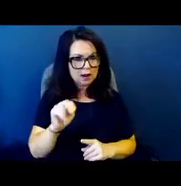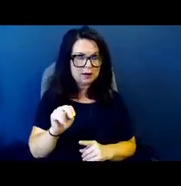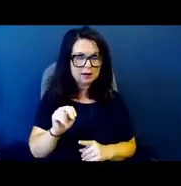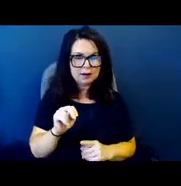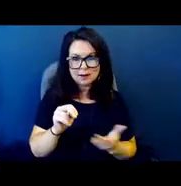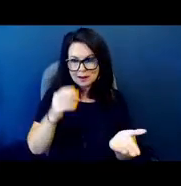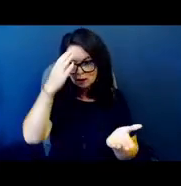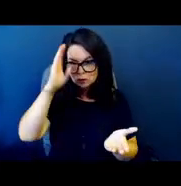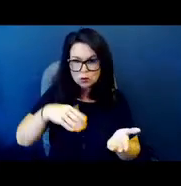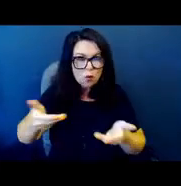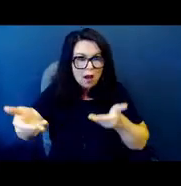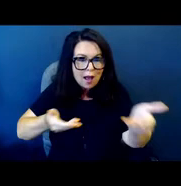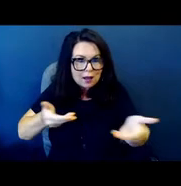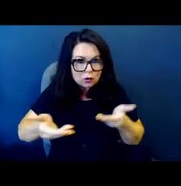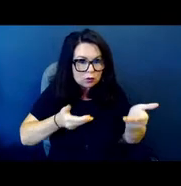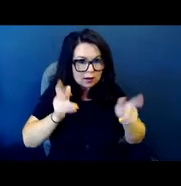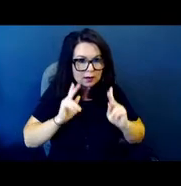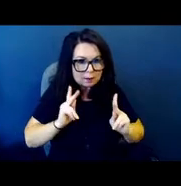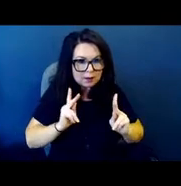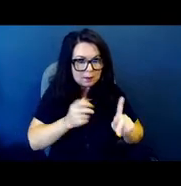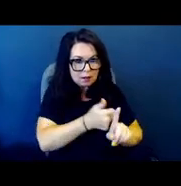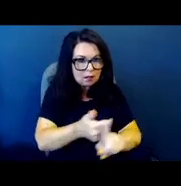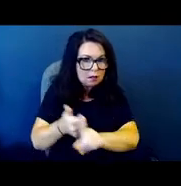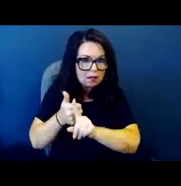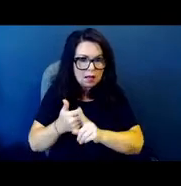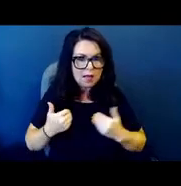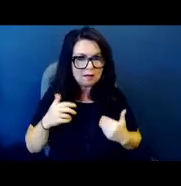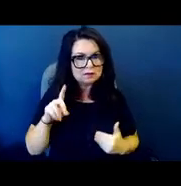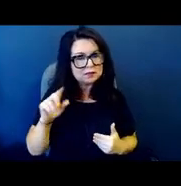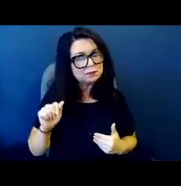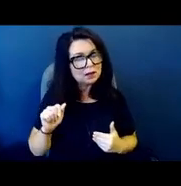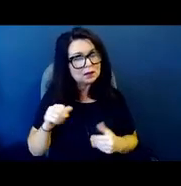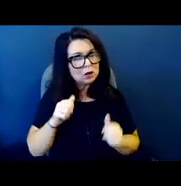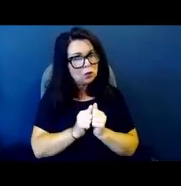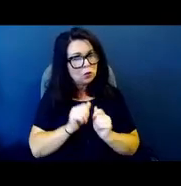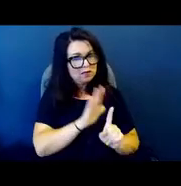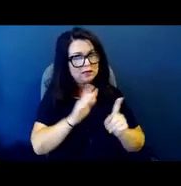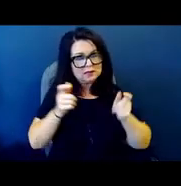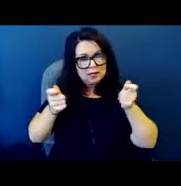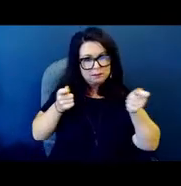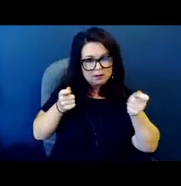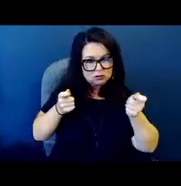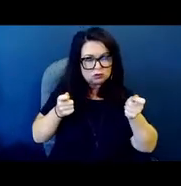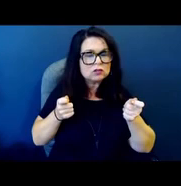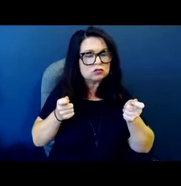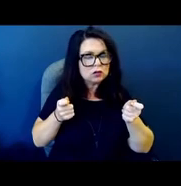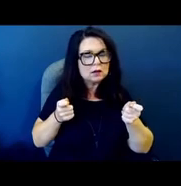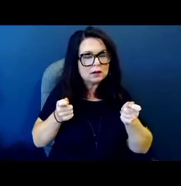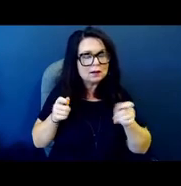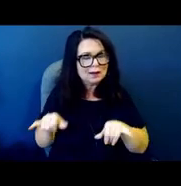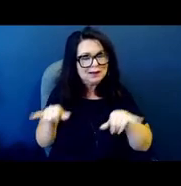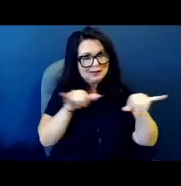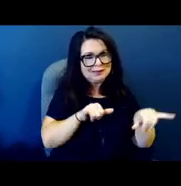hiring people with disabilities, and in his administration, I'm sure he's gonna Obama. Some of